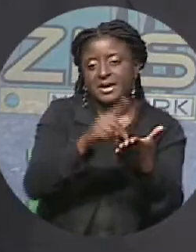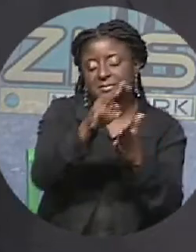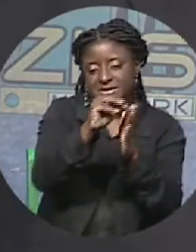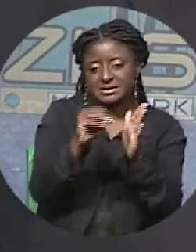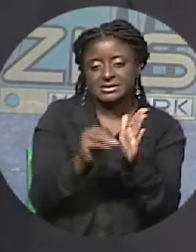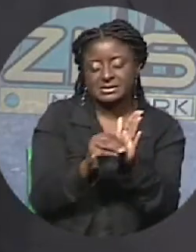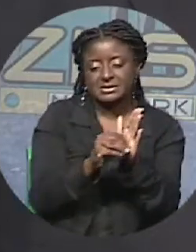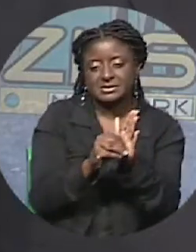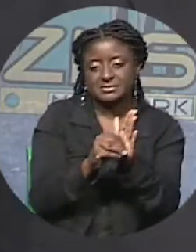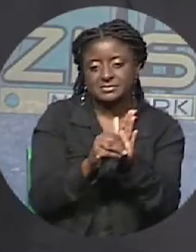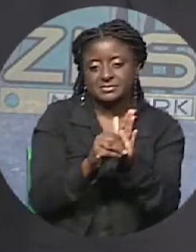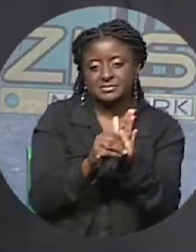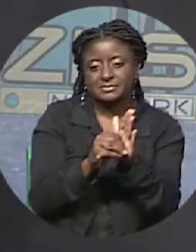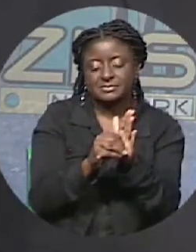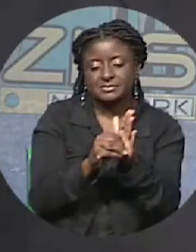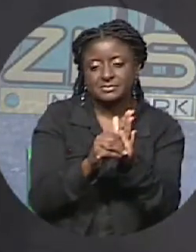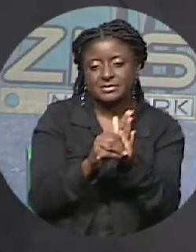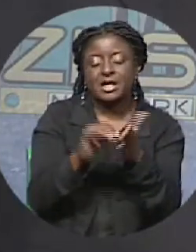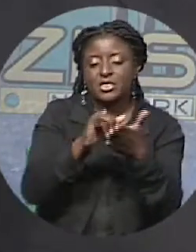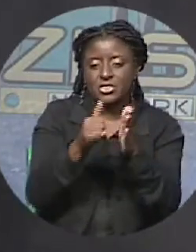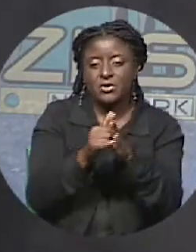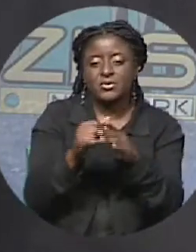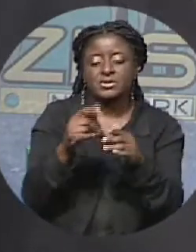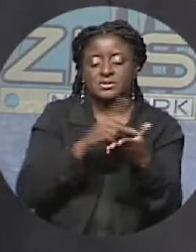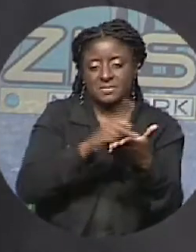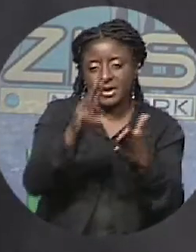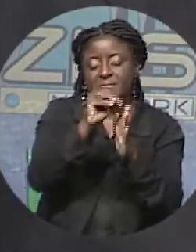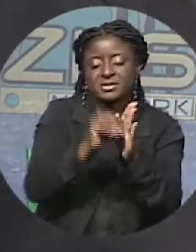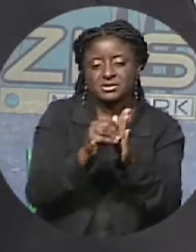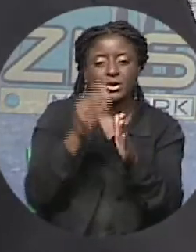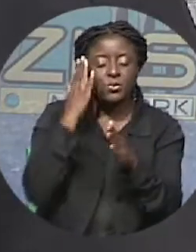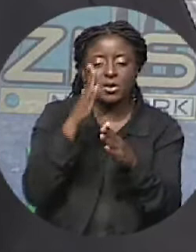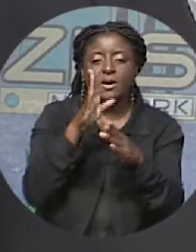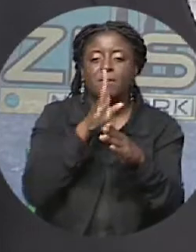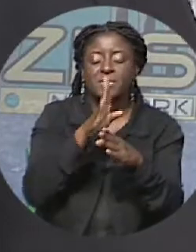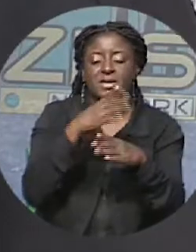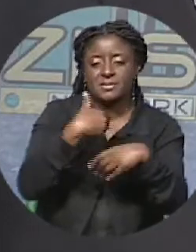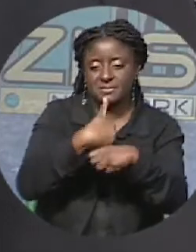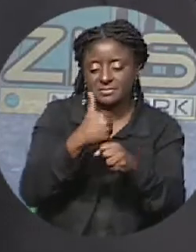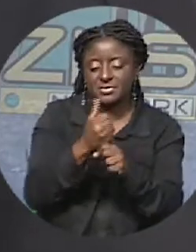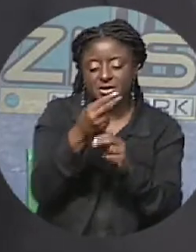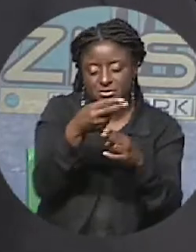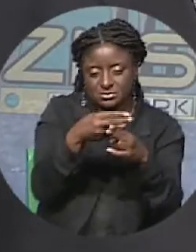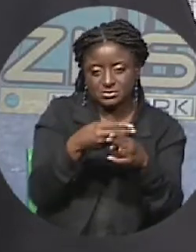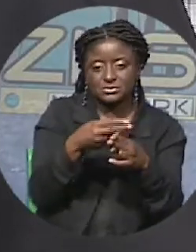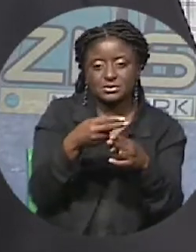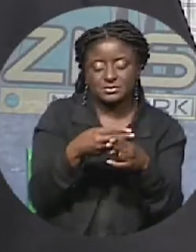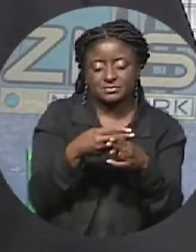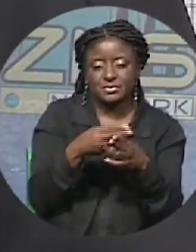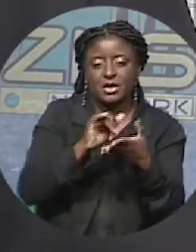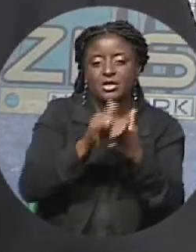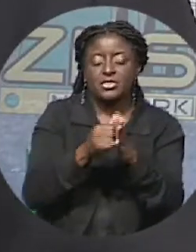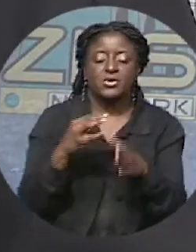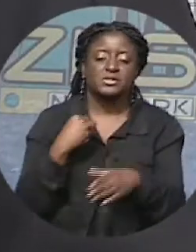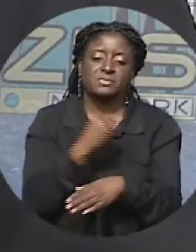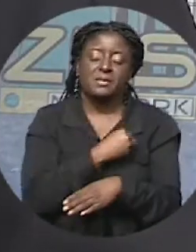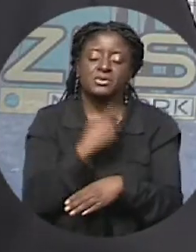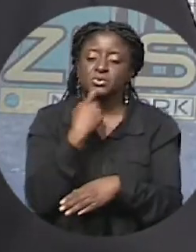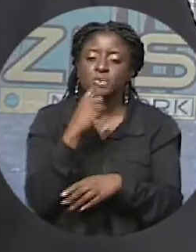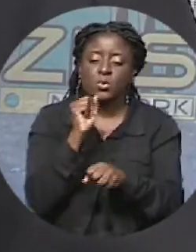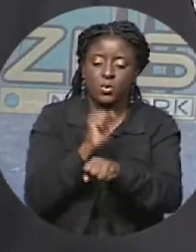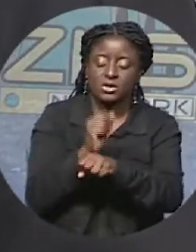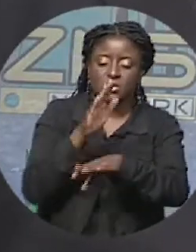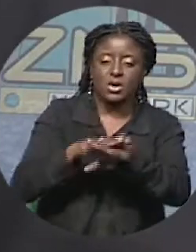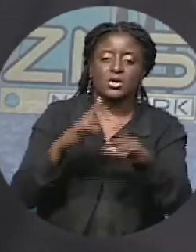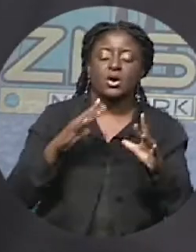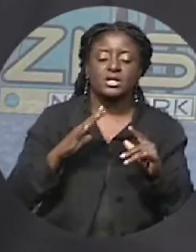year. And they say those payments will be made in short order. We're told that those union members who worked on holidays were